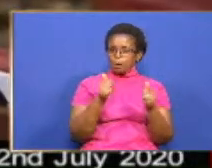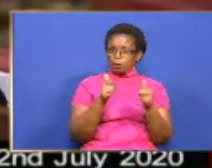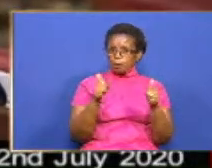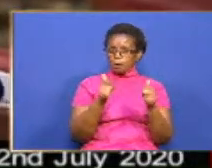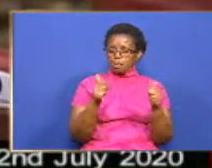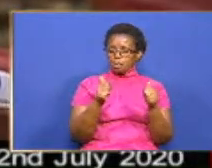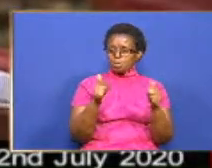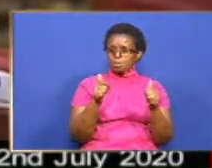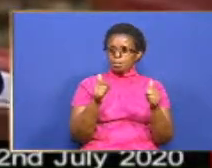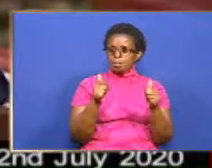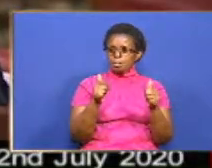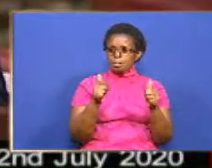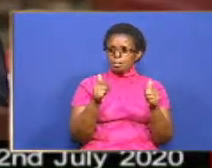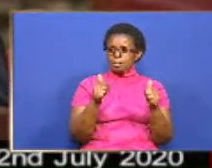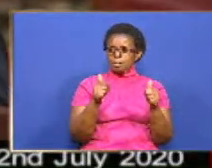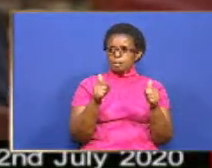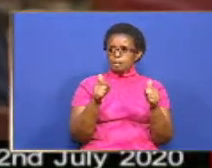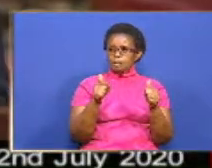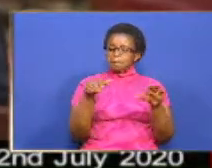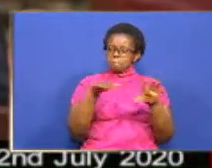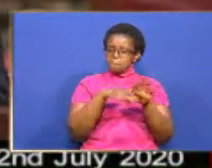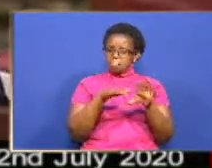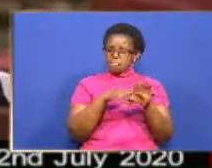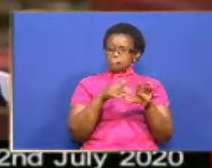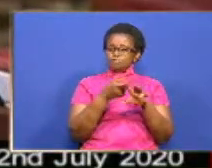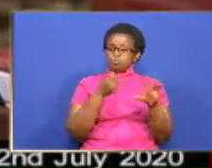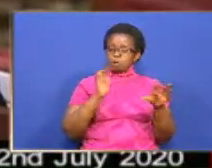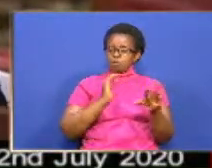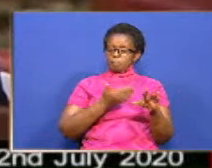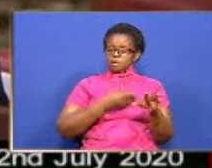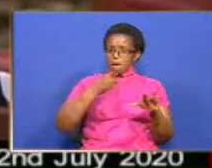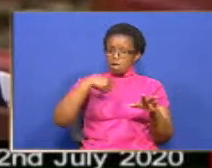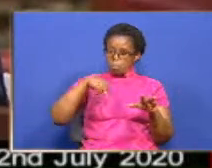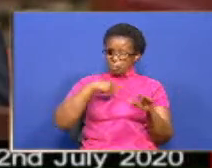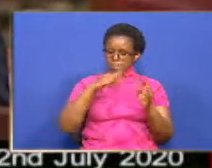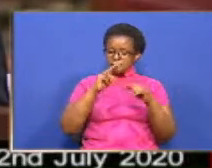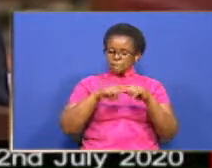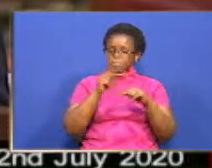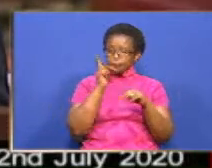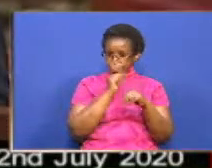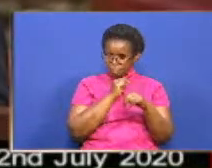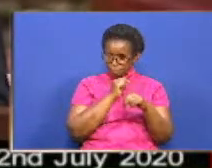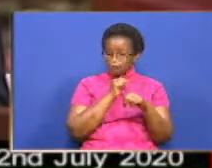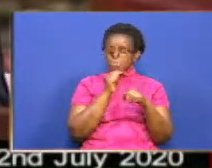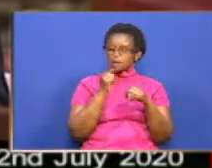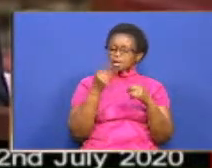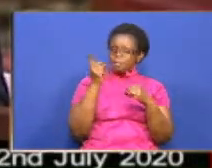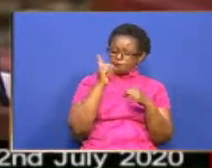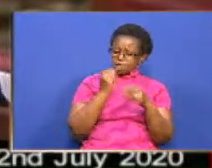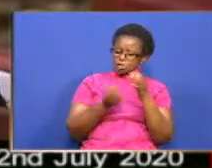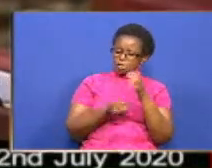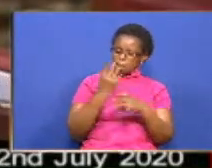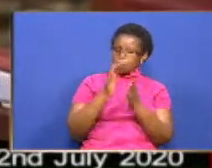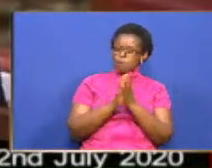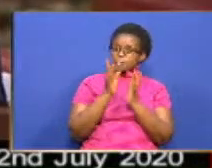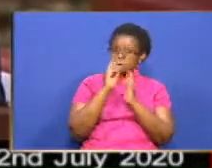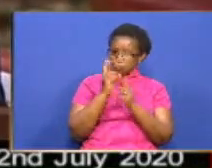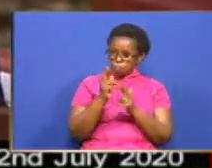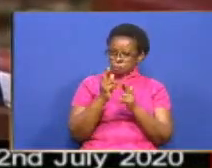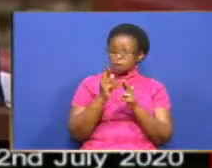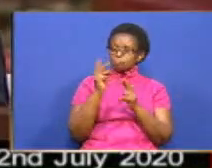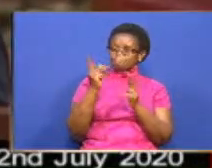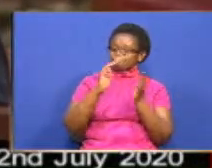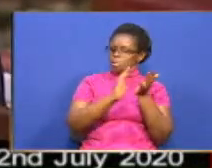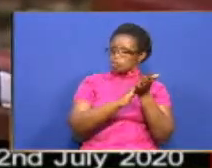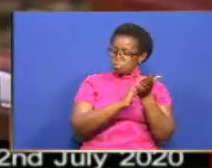the members of our committee sat and came up with a report recommending